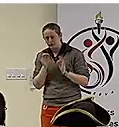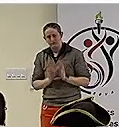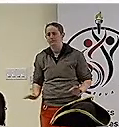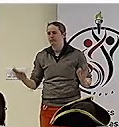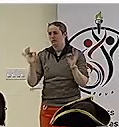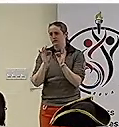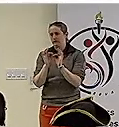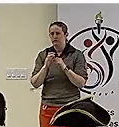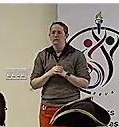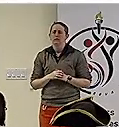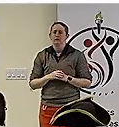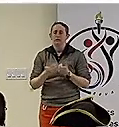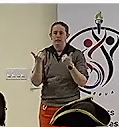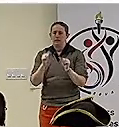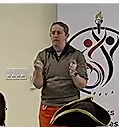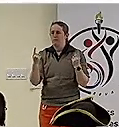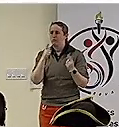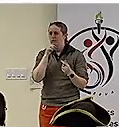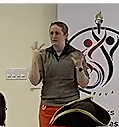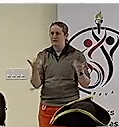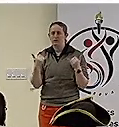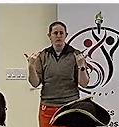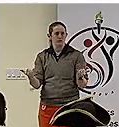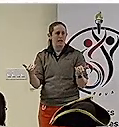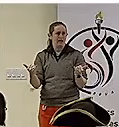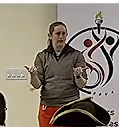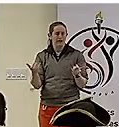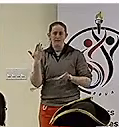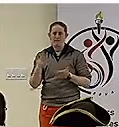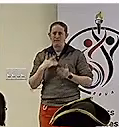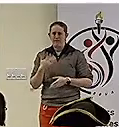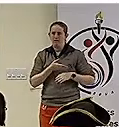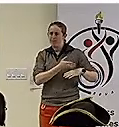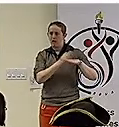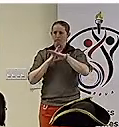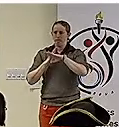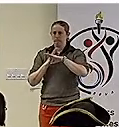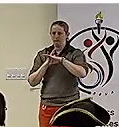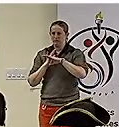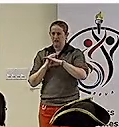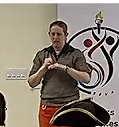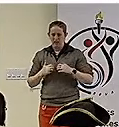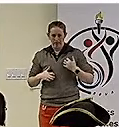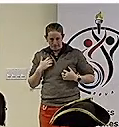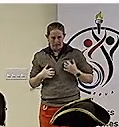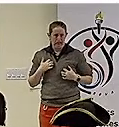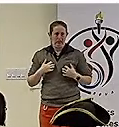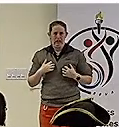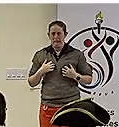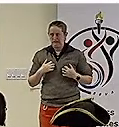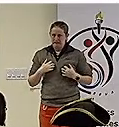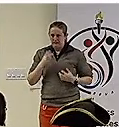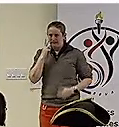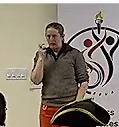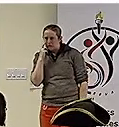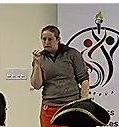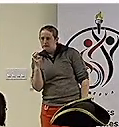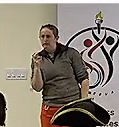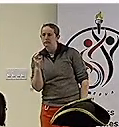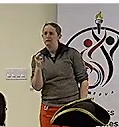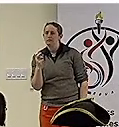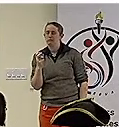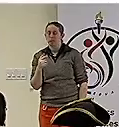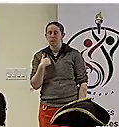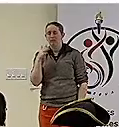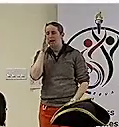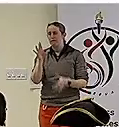To anyone here this morning who may be facing obstacles, uncertainty, or moments of self-doubt, I would simply say